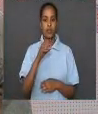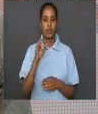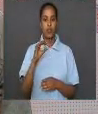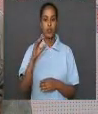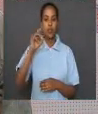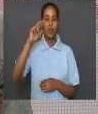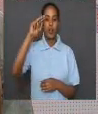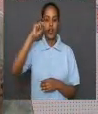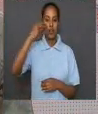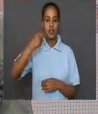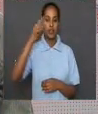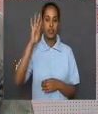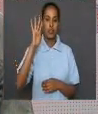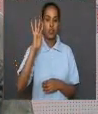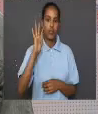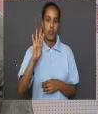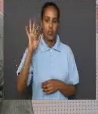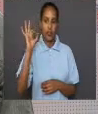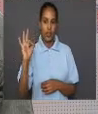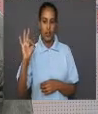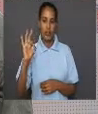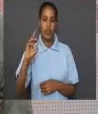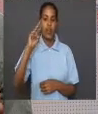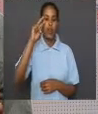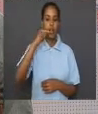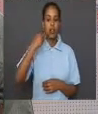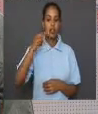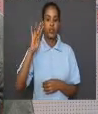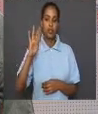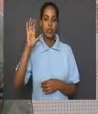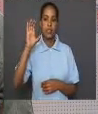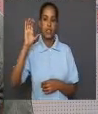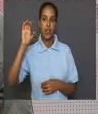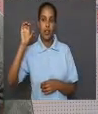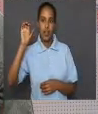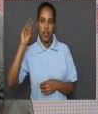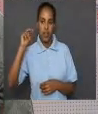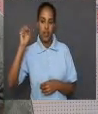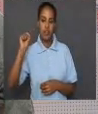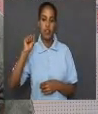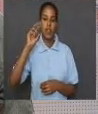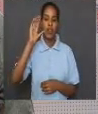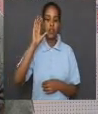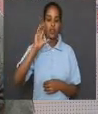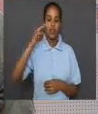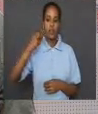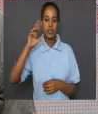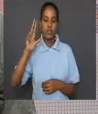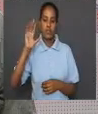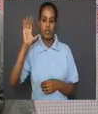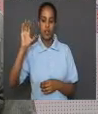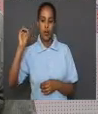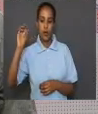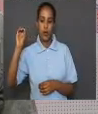The solutions of ammonium fluoride, ammonium thiocyanate, and ammonium